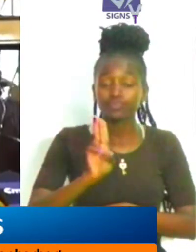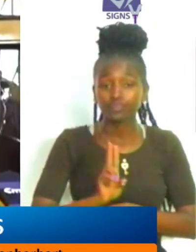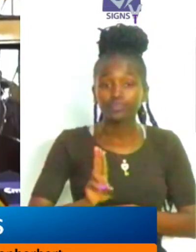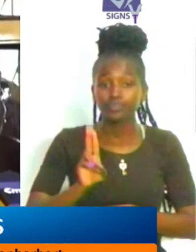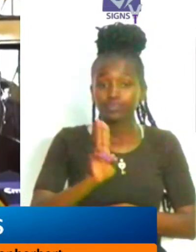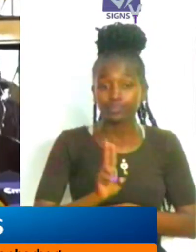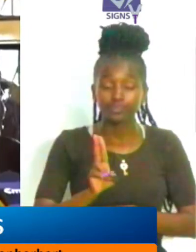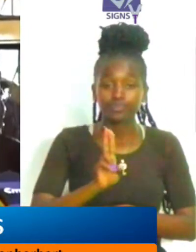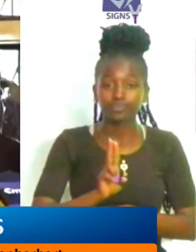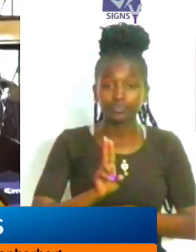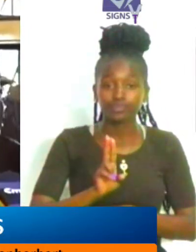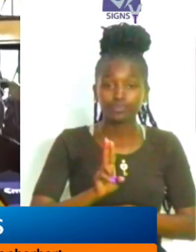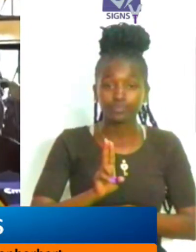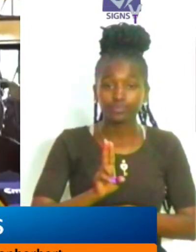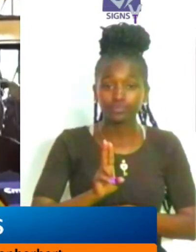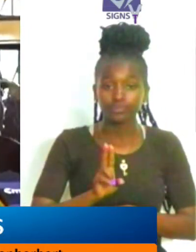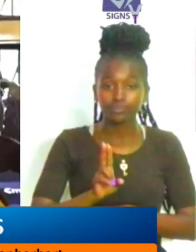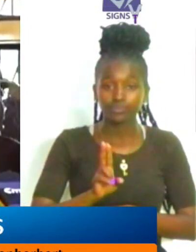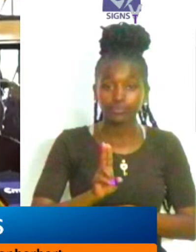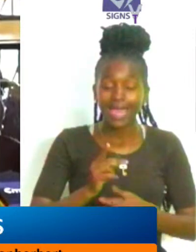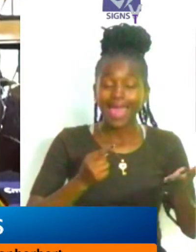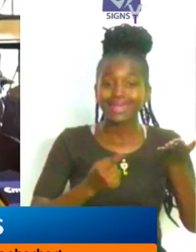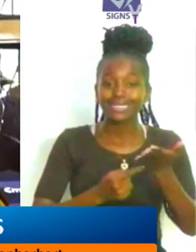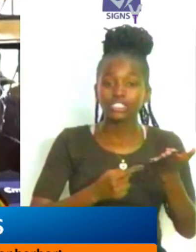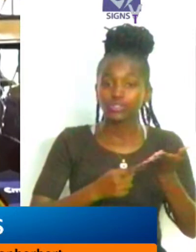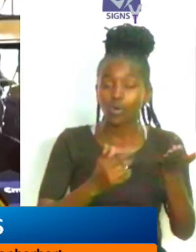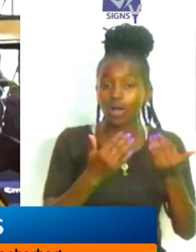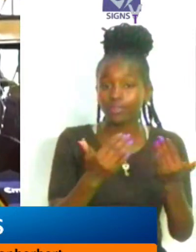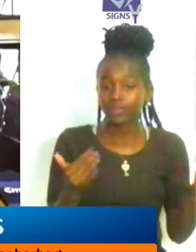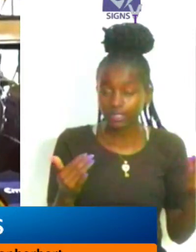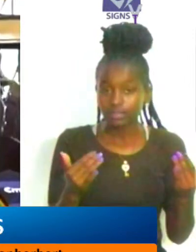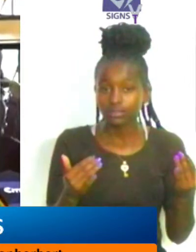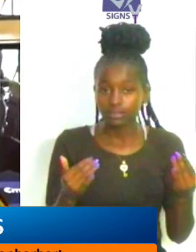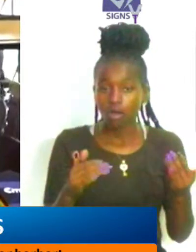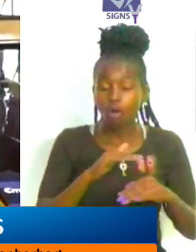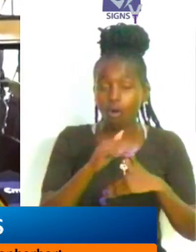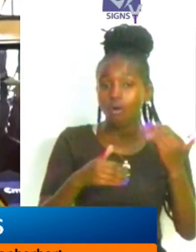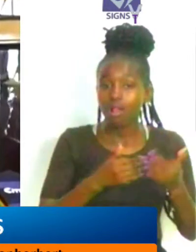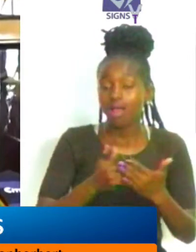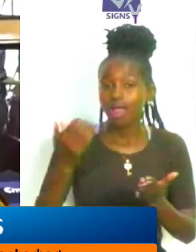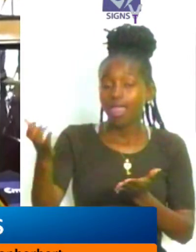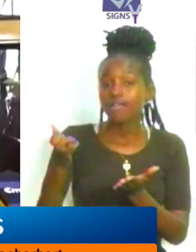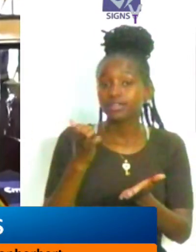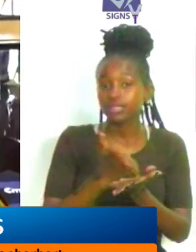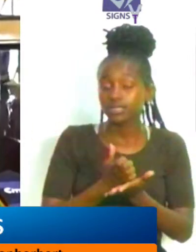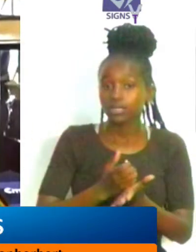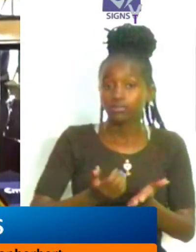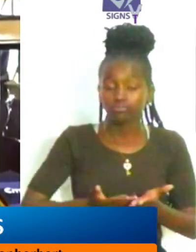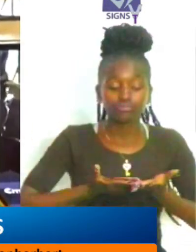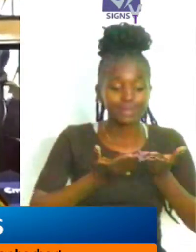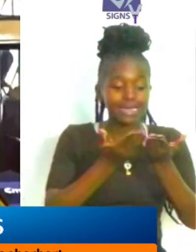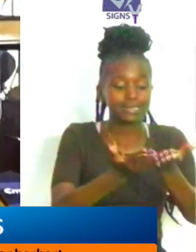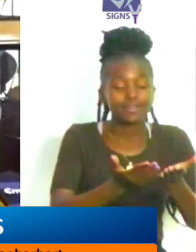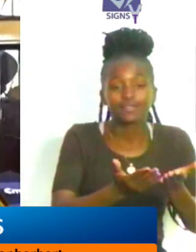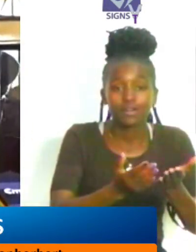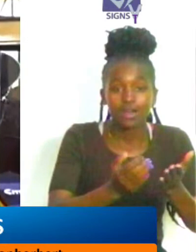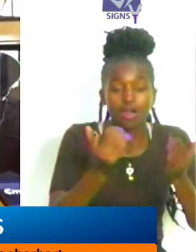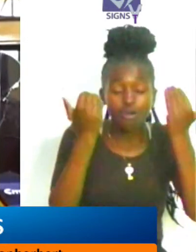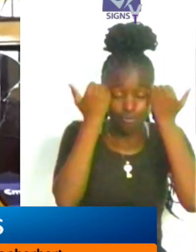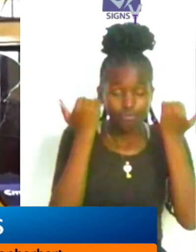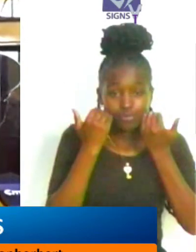such that electronically that evidence can be presented before court.